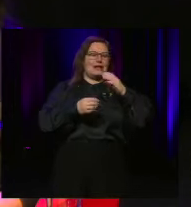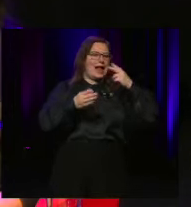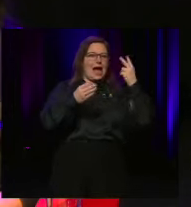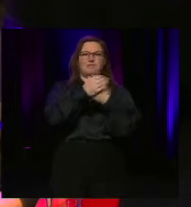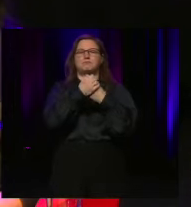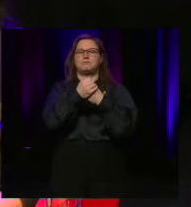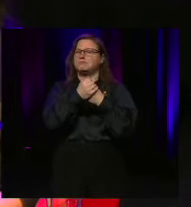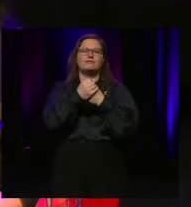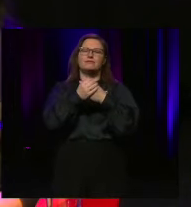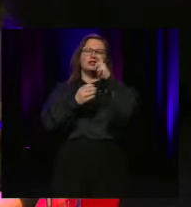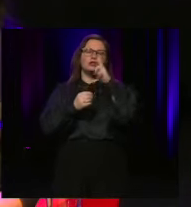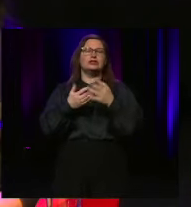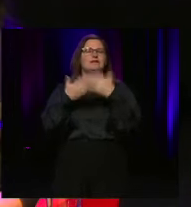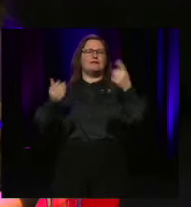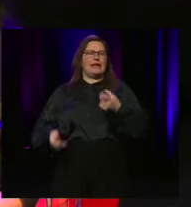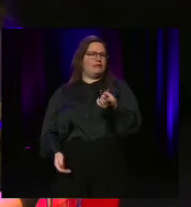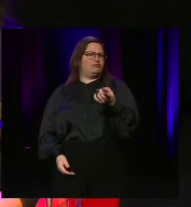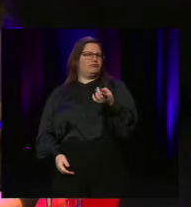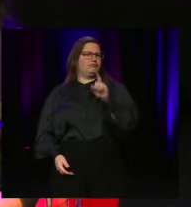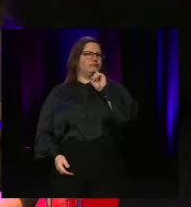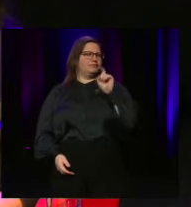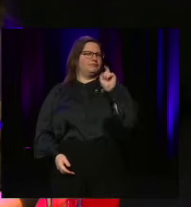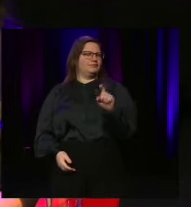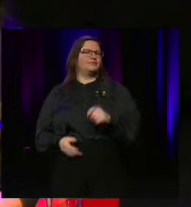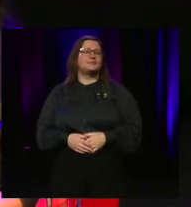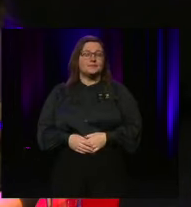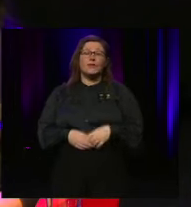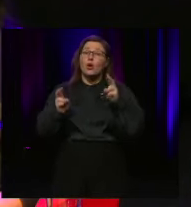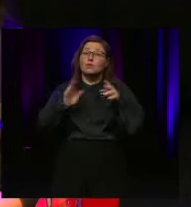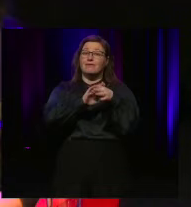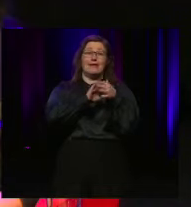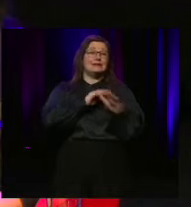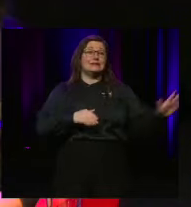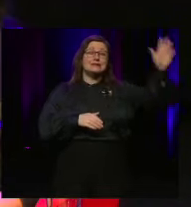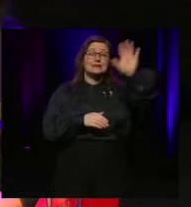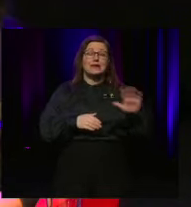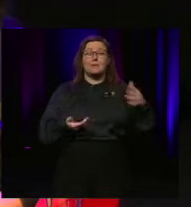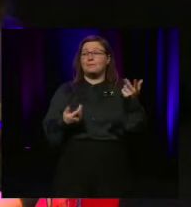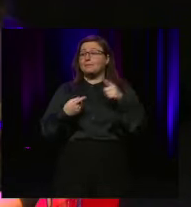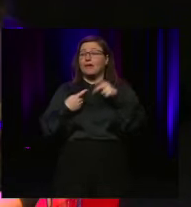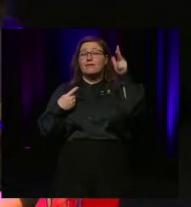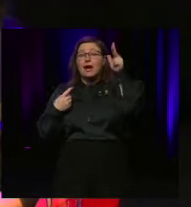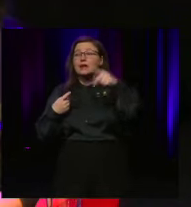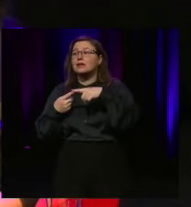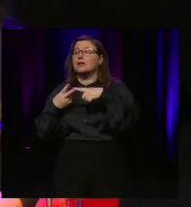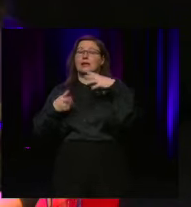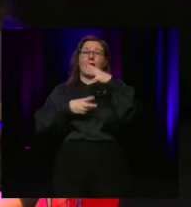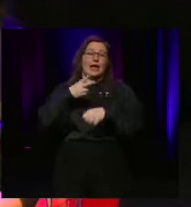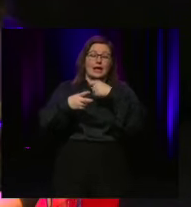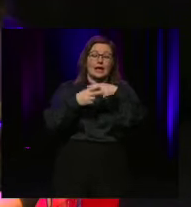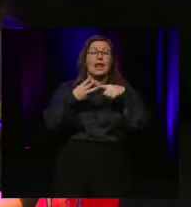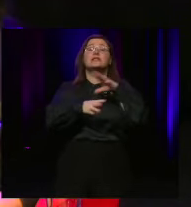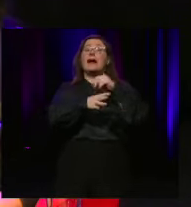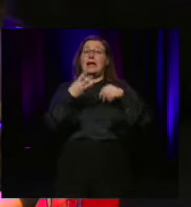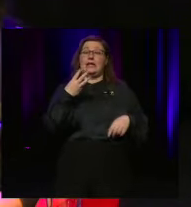increasing pressure. And even in Western countries like France and Britain and Sweden,